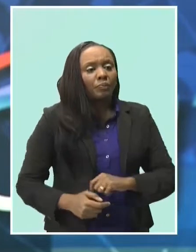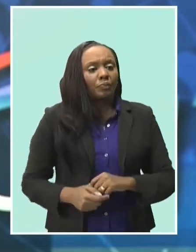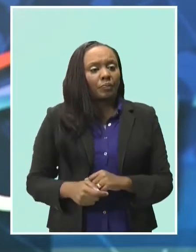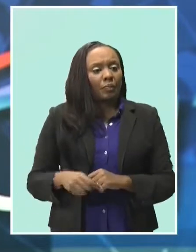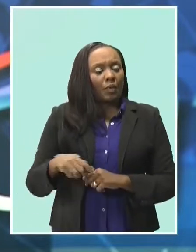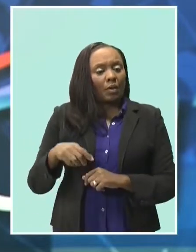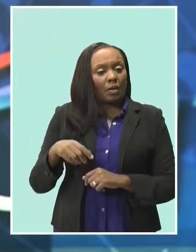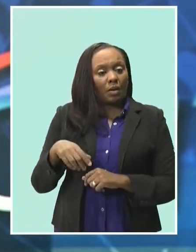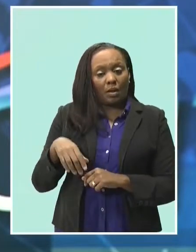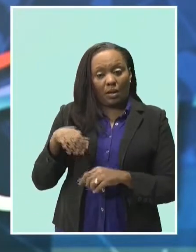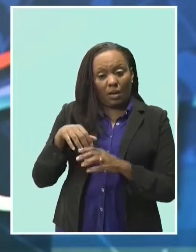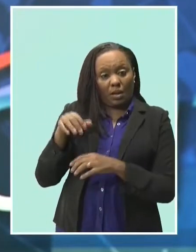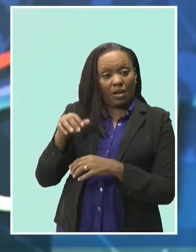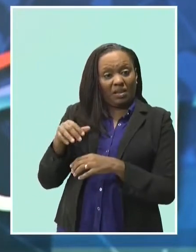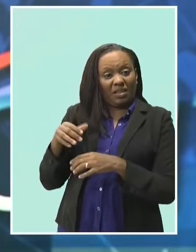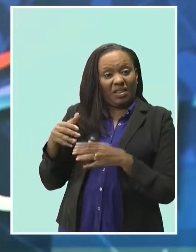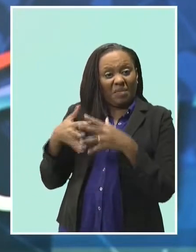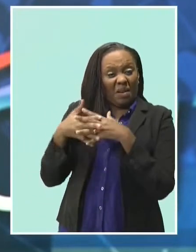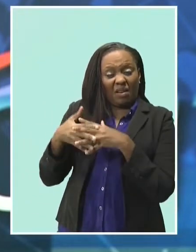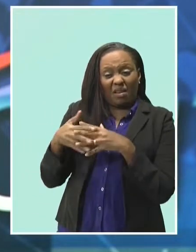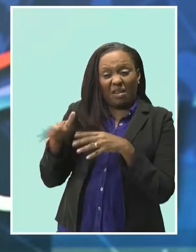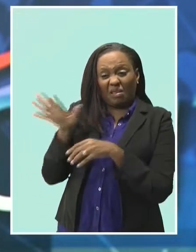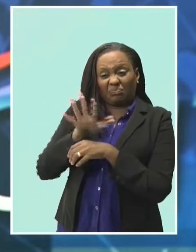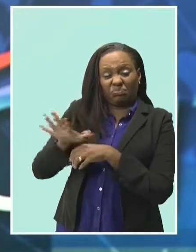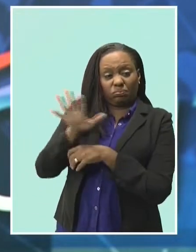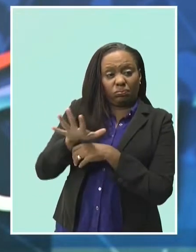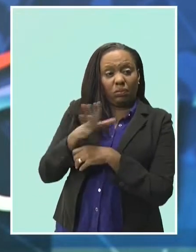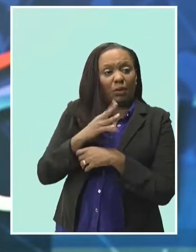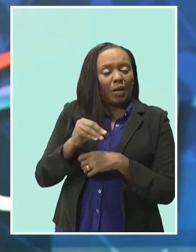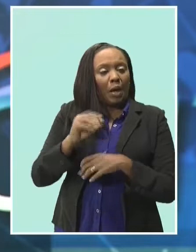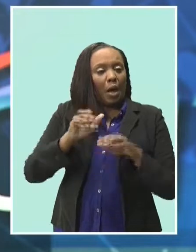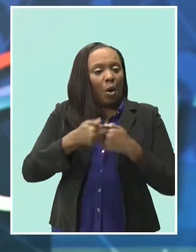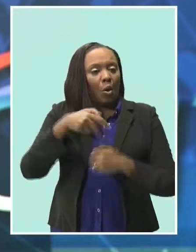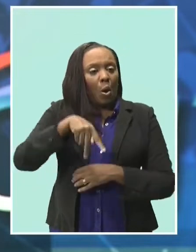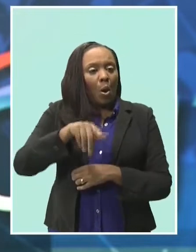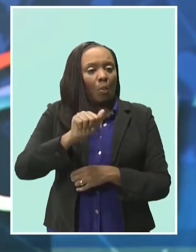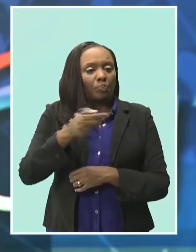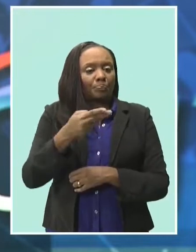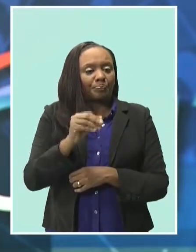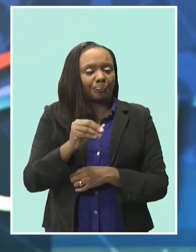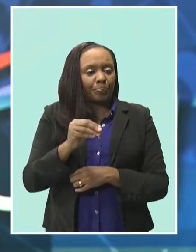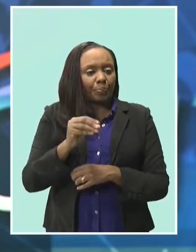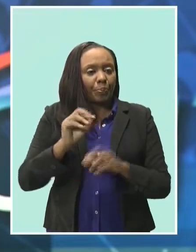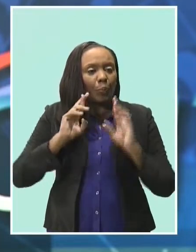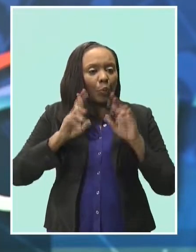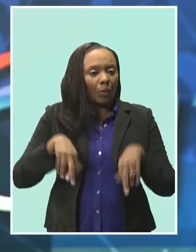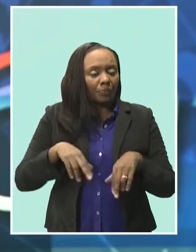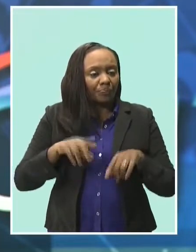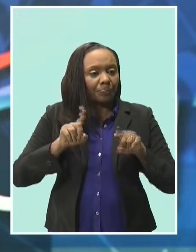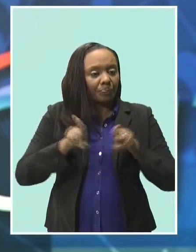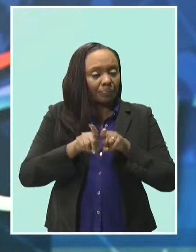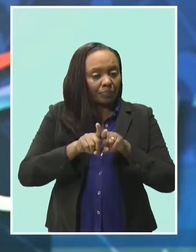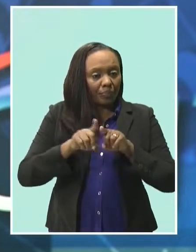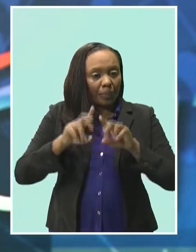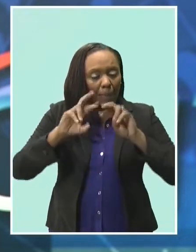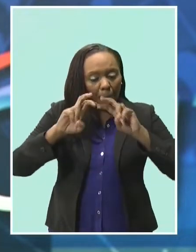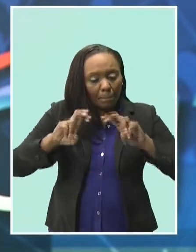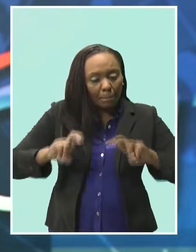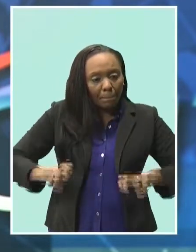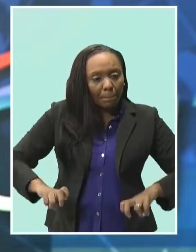in the Americas and PAHO's response to the pandemic. He says screening at the ports of entry will also be an